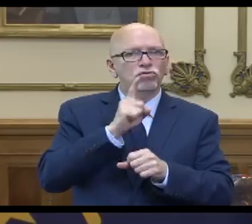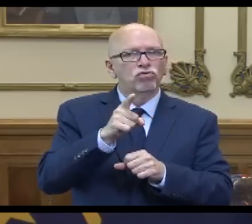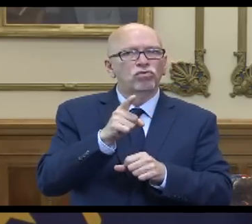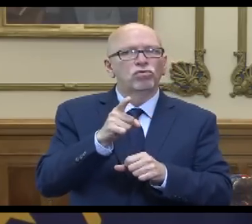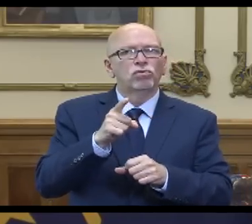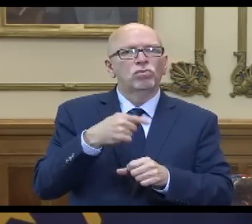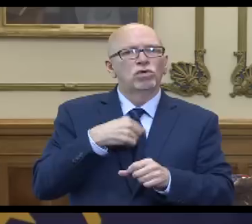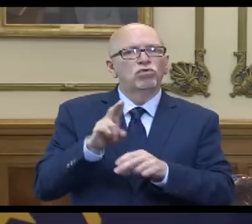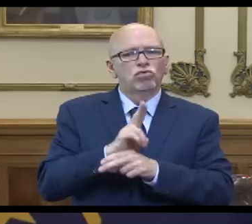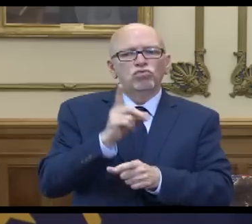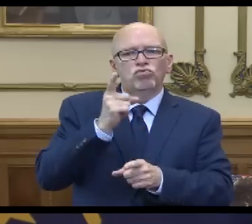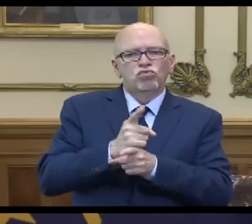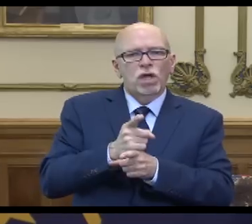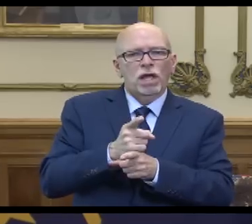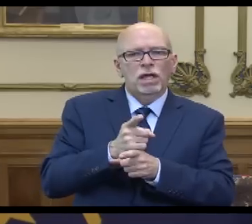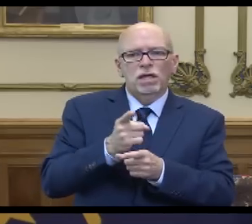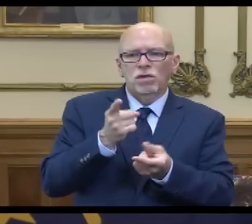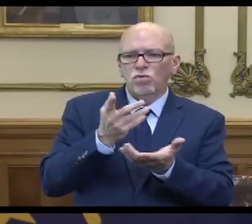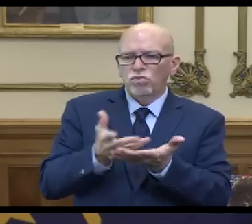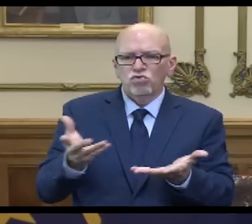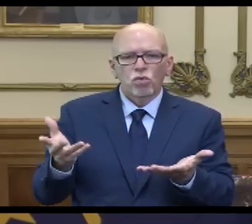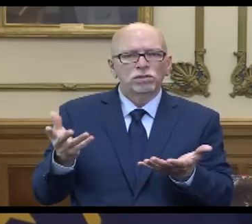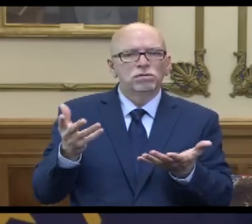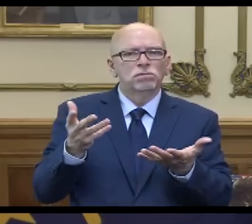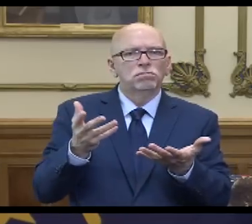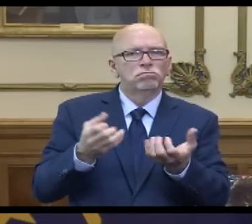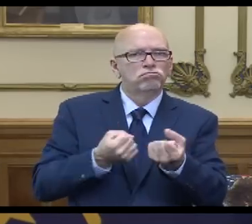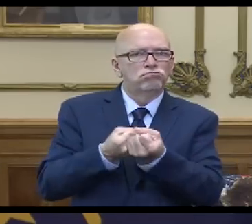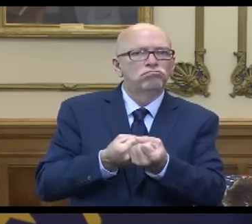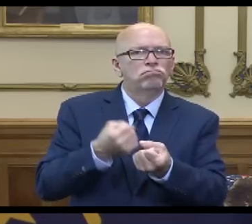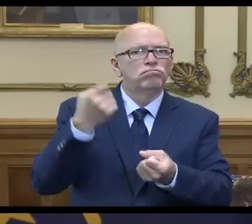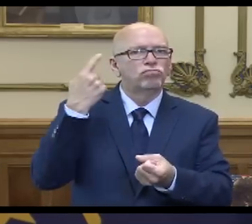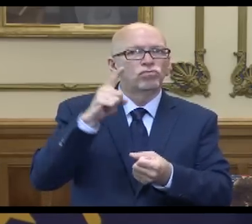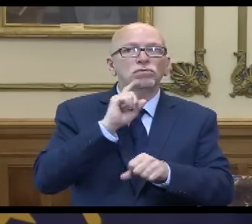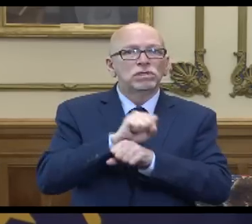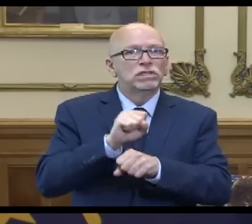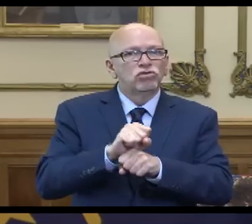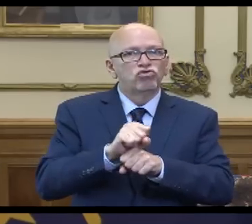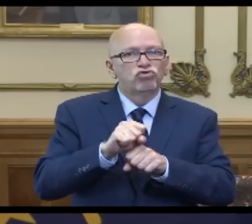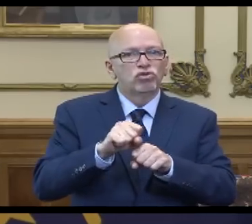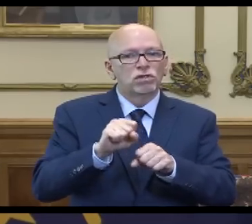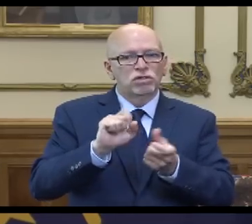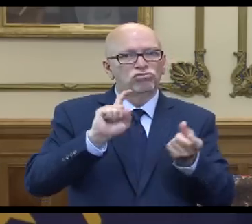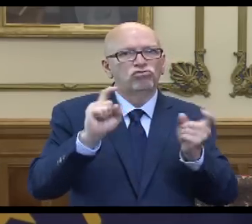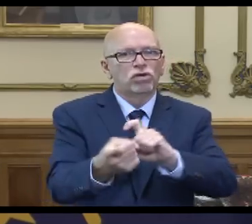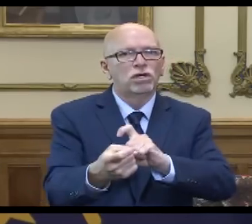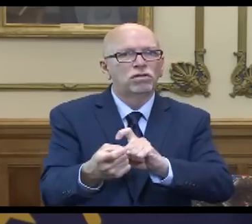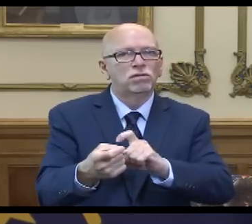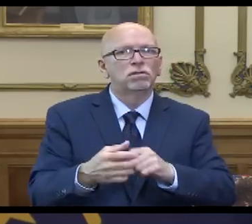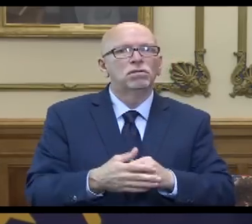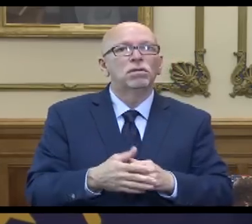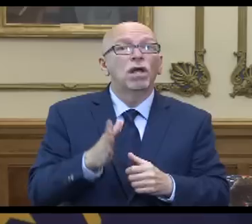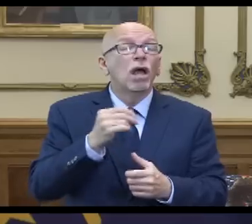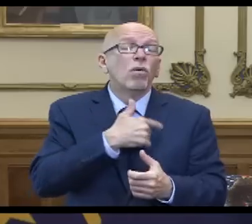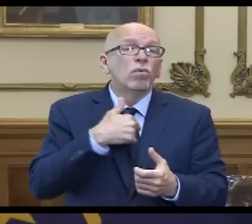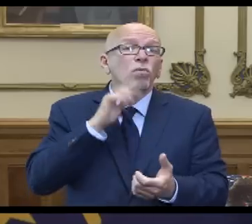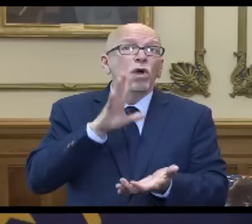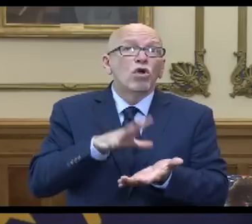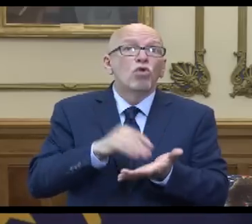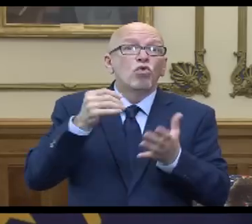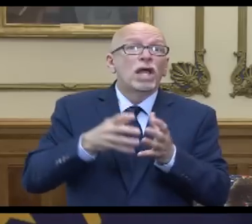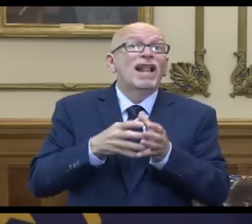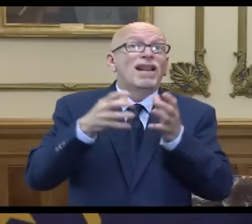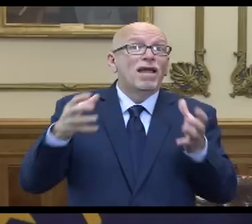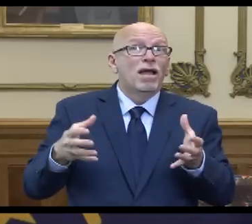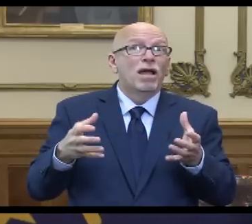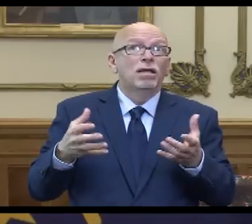applying the proper amount of resources to actually move the needle. In fact, we're going to learn a lot about